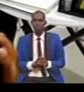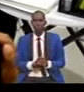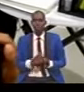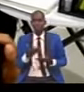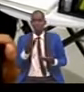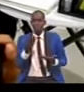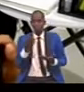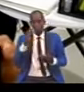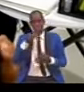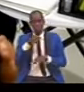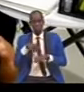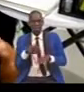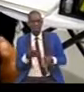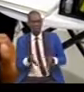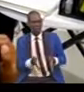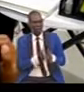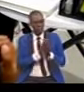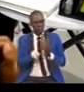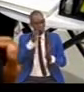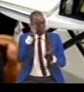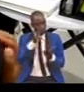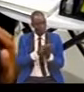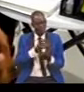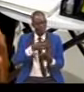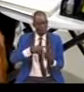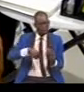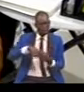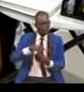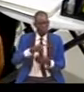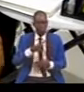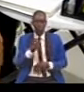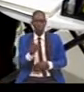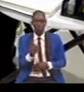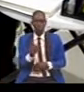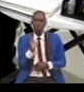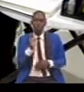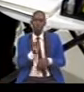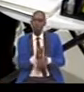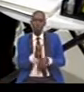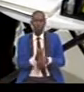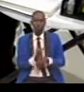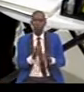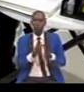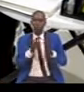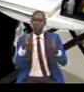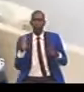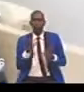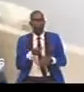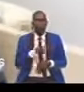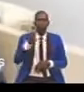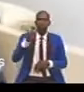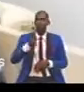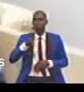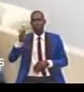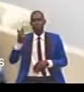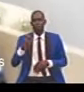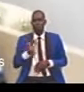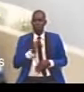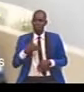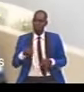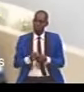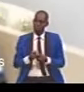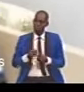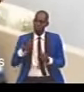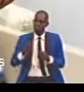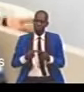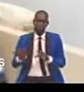May I ask, is your husband around at all? He works a lot as well. He travels a lot. And I have to work enough